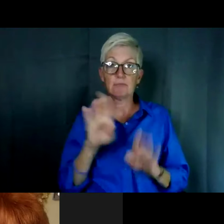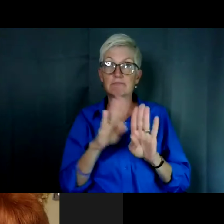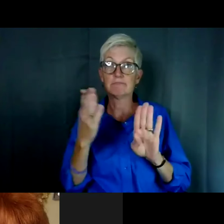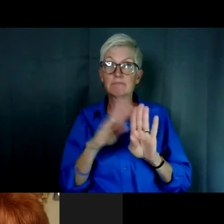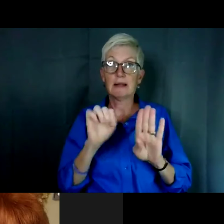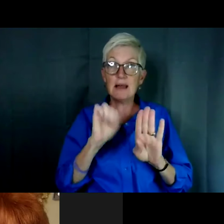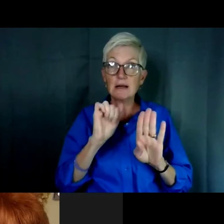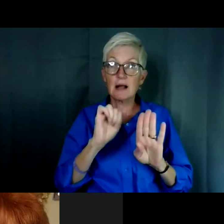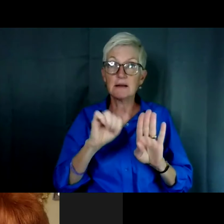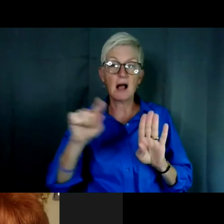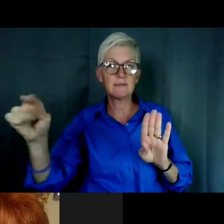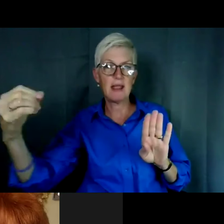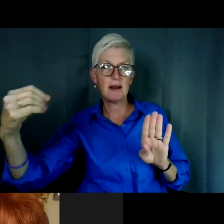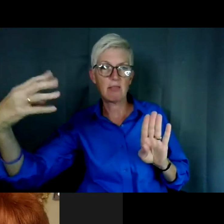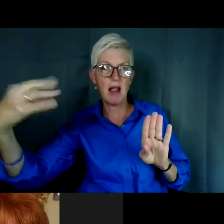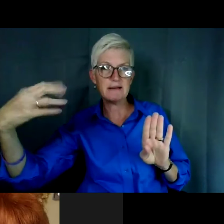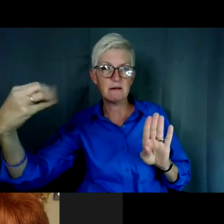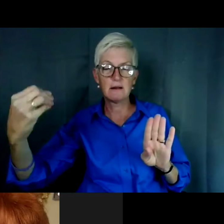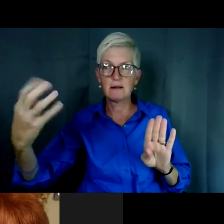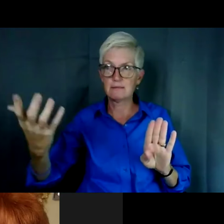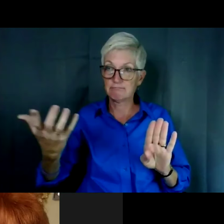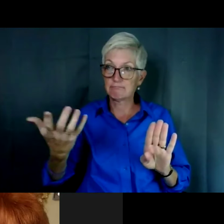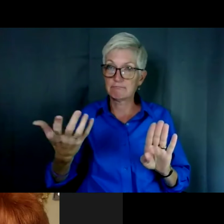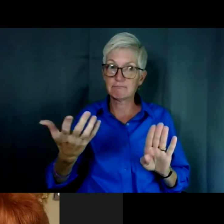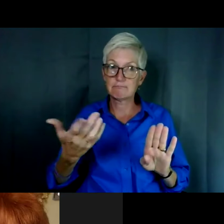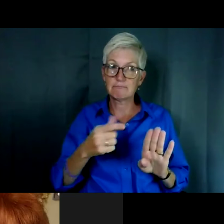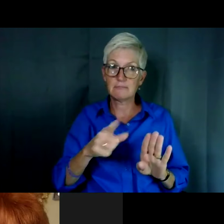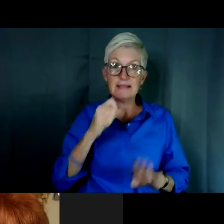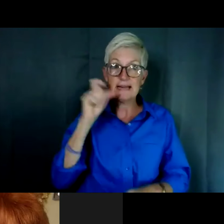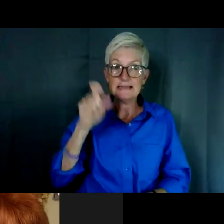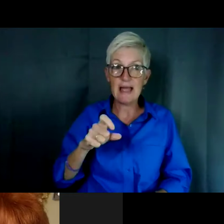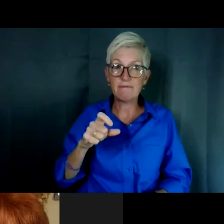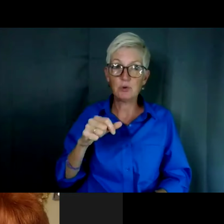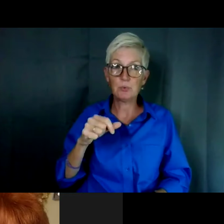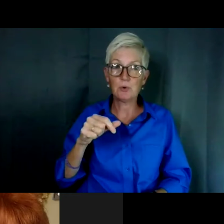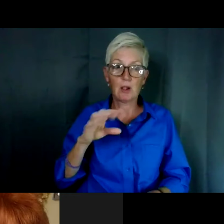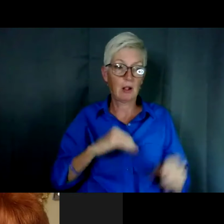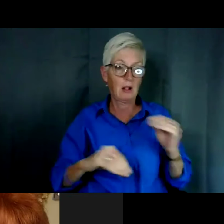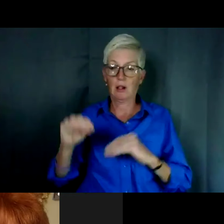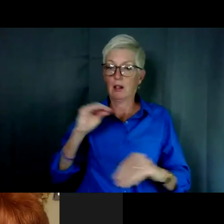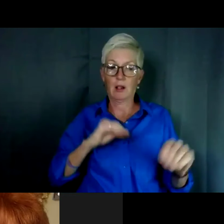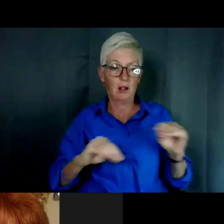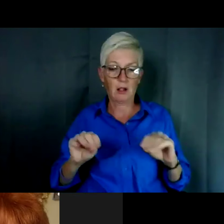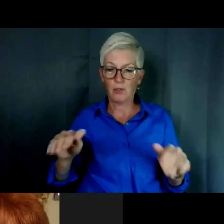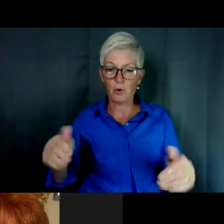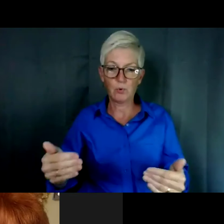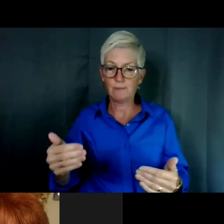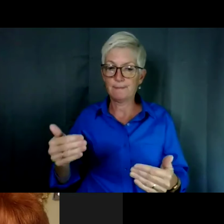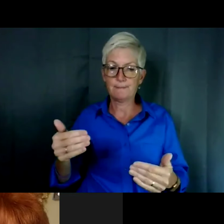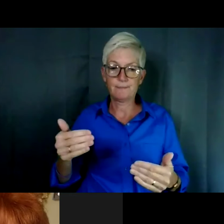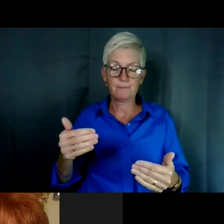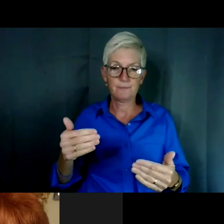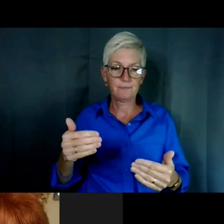notifying them that was something was going on, you know, that they didn't have to rearrange their room to get an